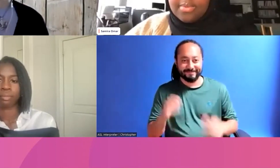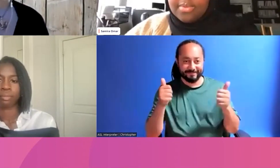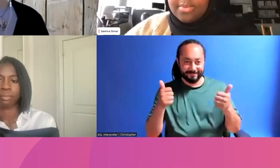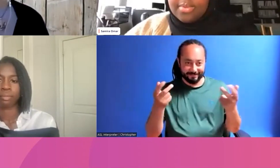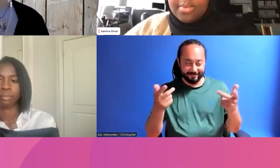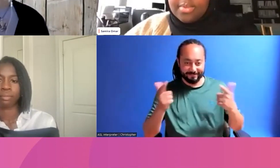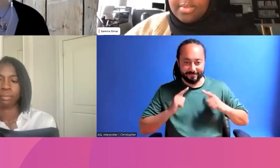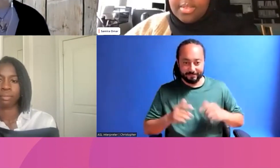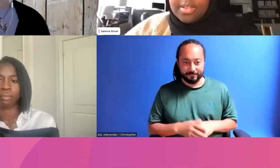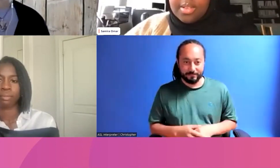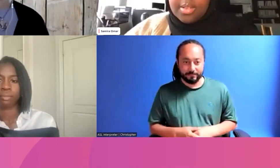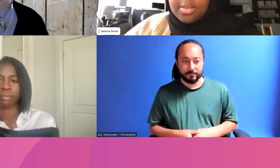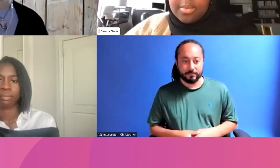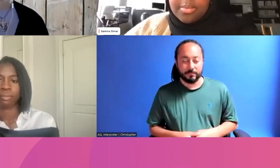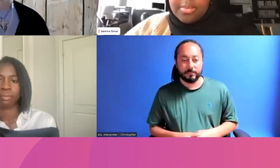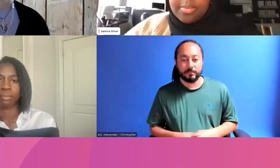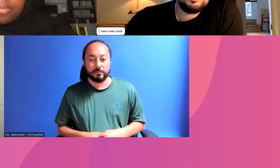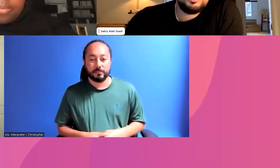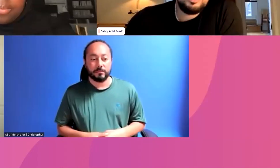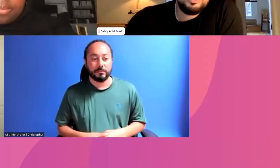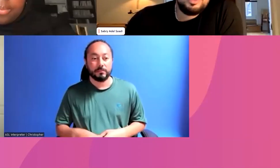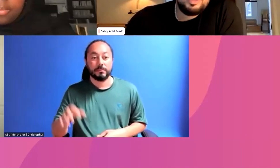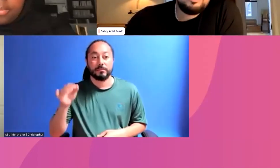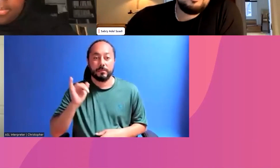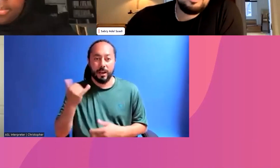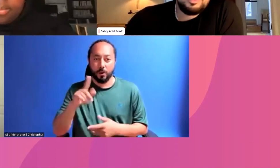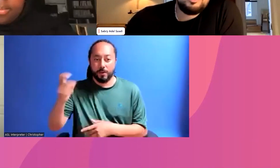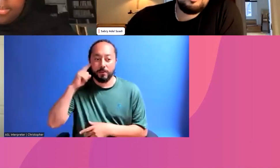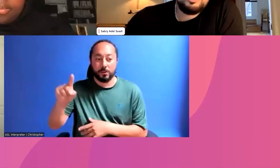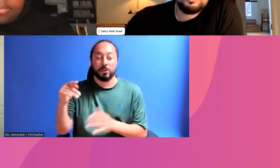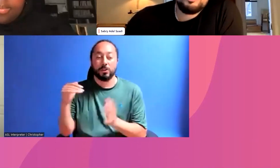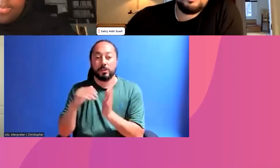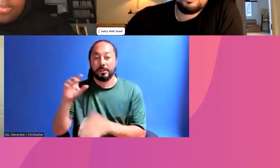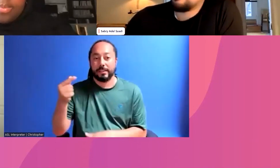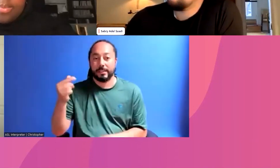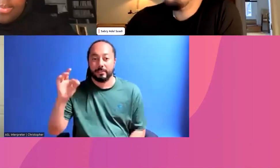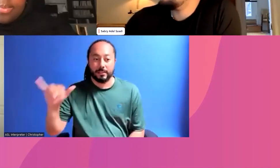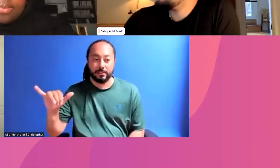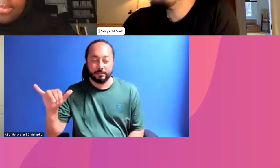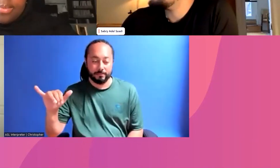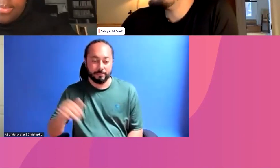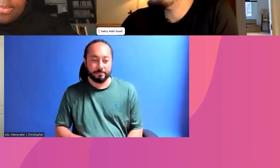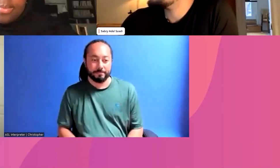Maintenant, on va avoir une question pour Dr. Gifty. Here's a question for Dr. Gifty.